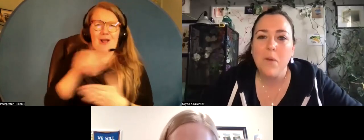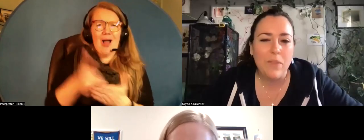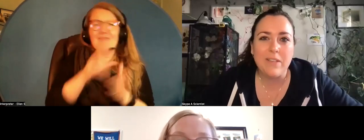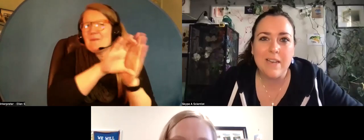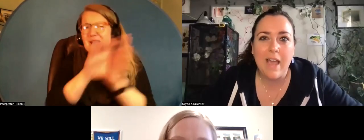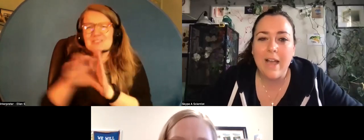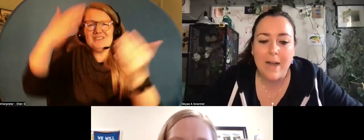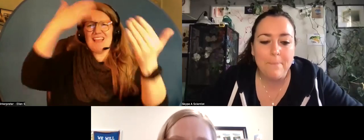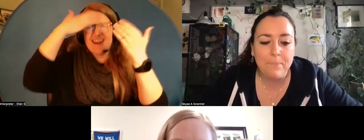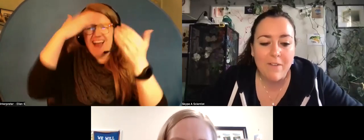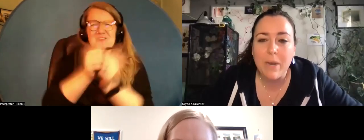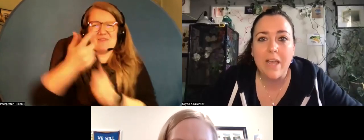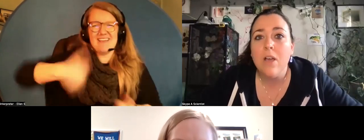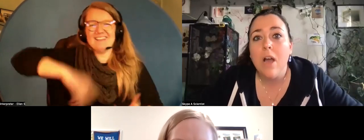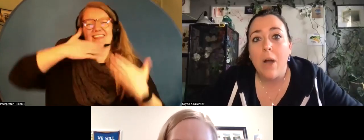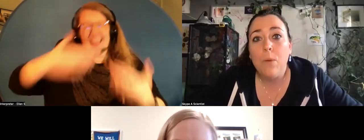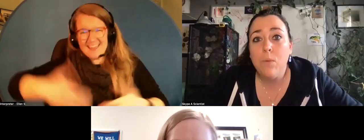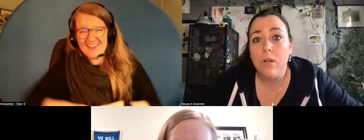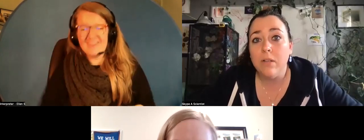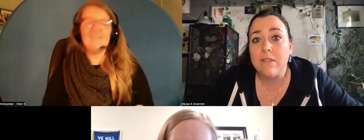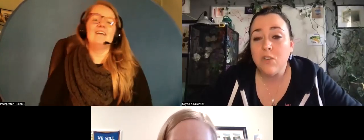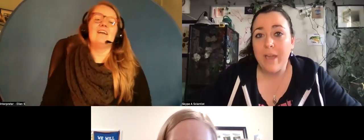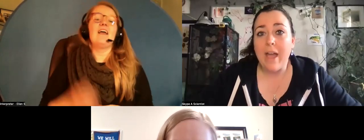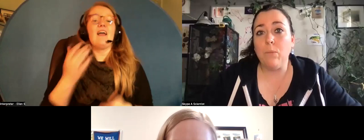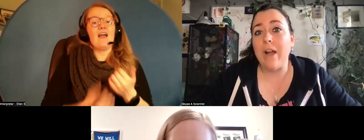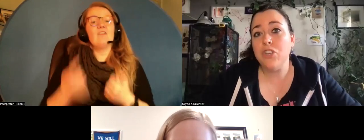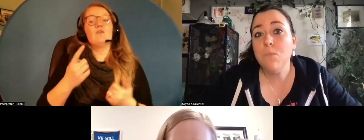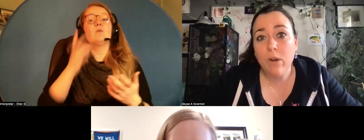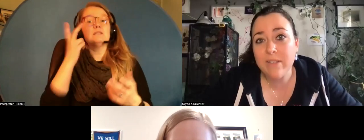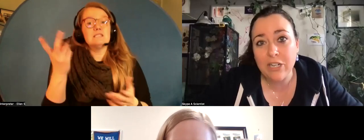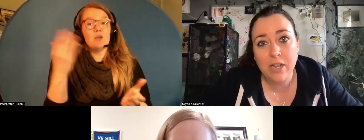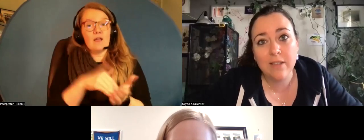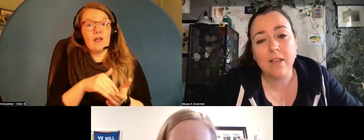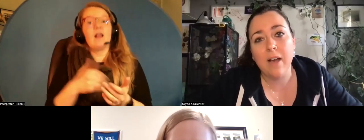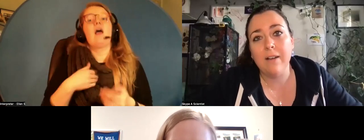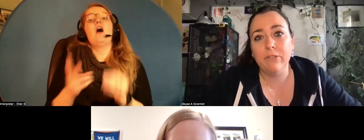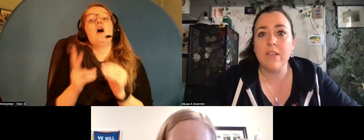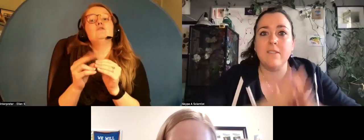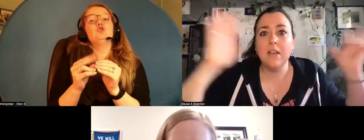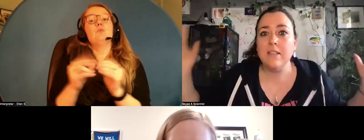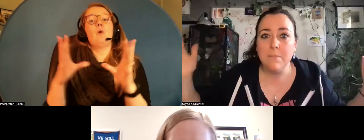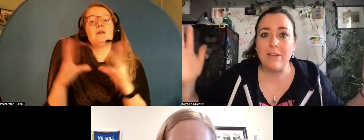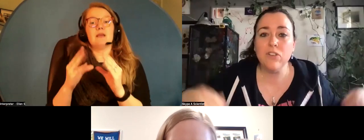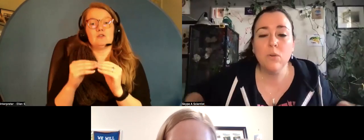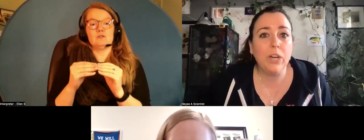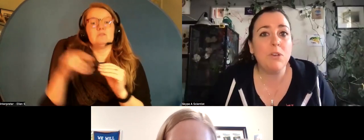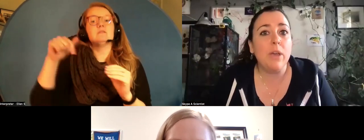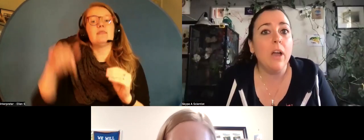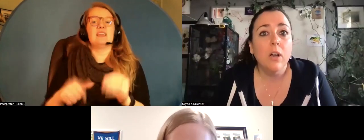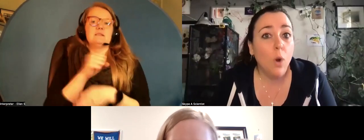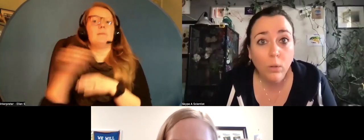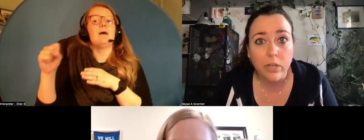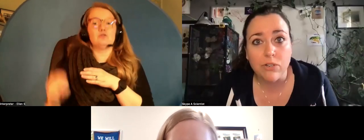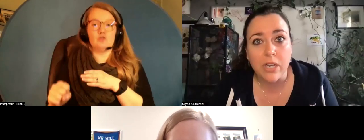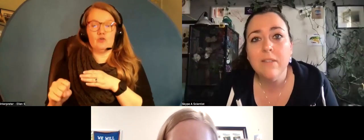knowledge with us today. Everybody, we will see you again. We've got 2 more sessions for this semester. We're going to be